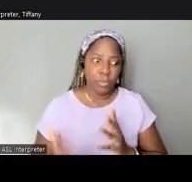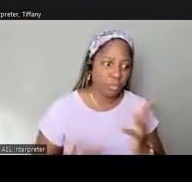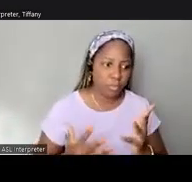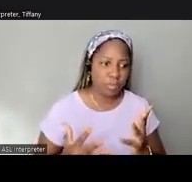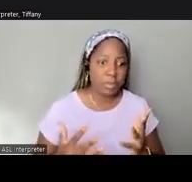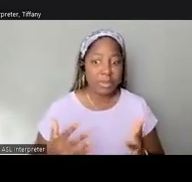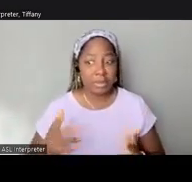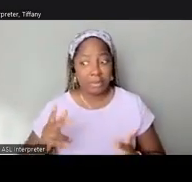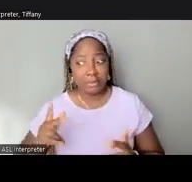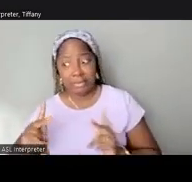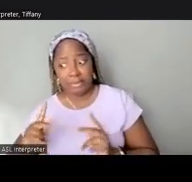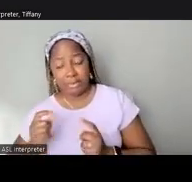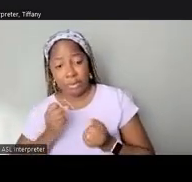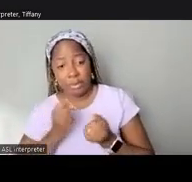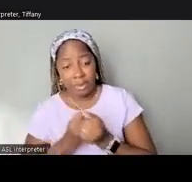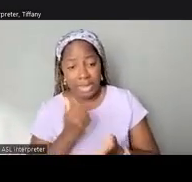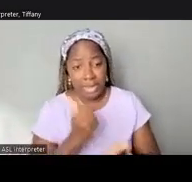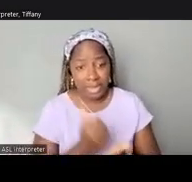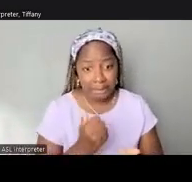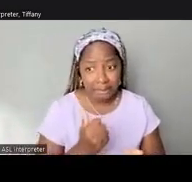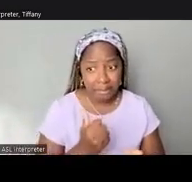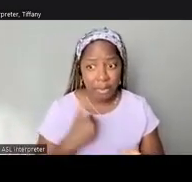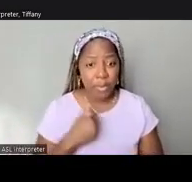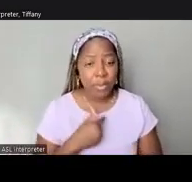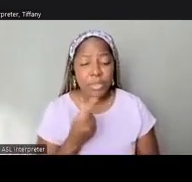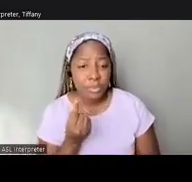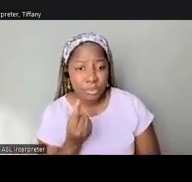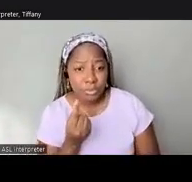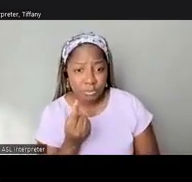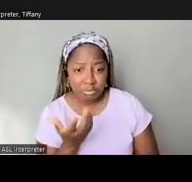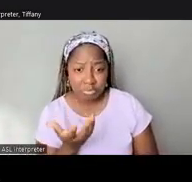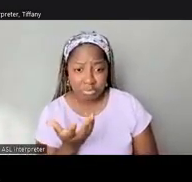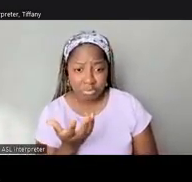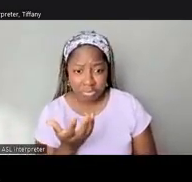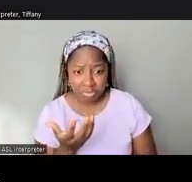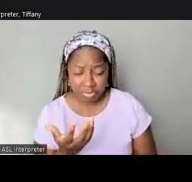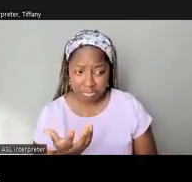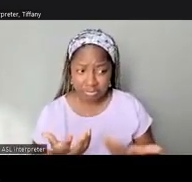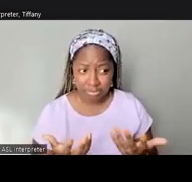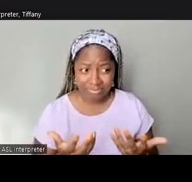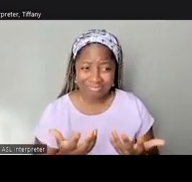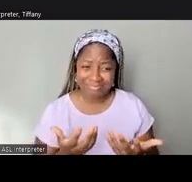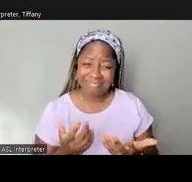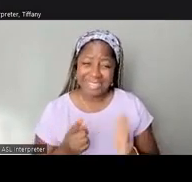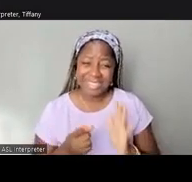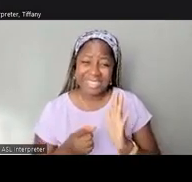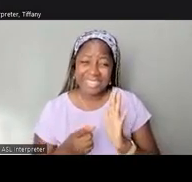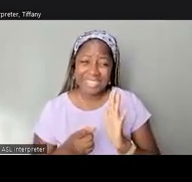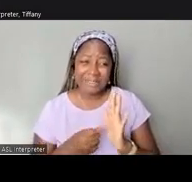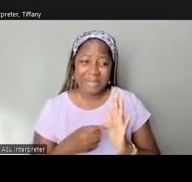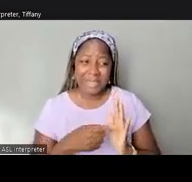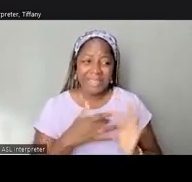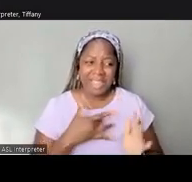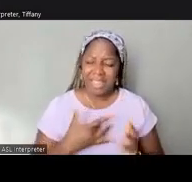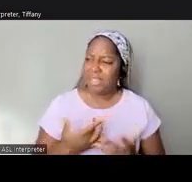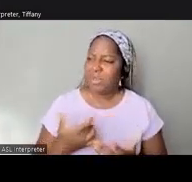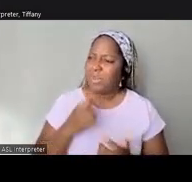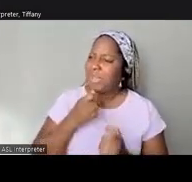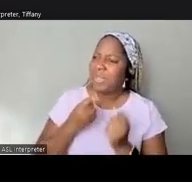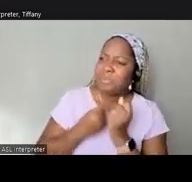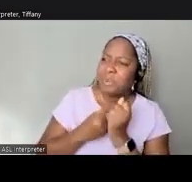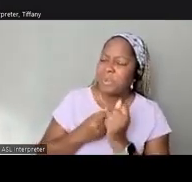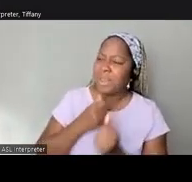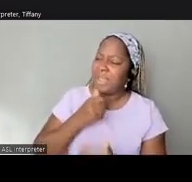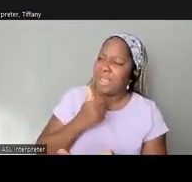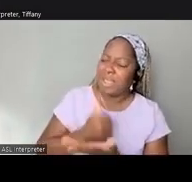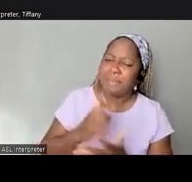reactive. We, as in the advocates that are doing this work and survivors out in the world, it makes it harder for them to be able to remedy those systemic wrongs because